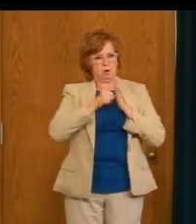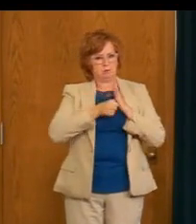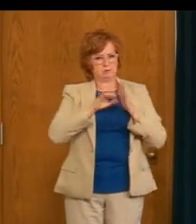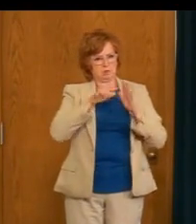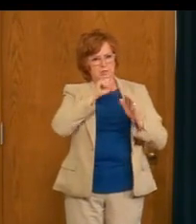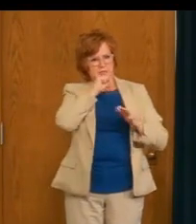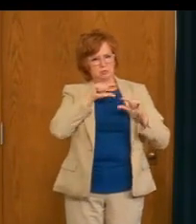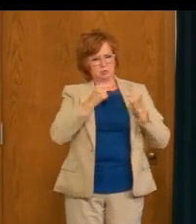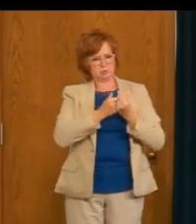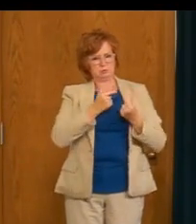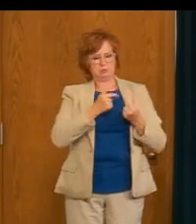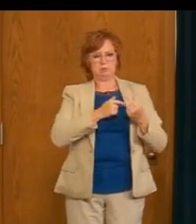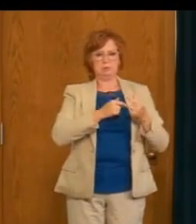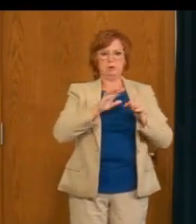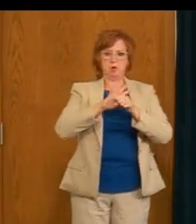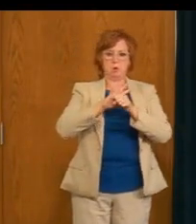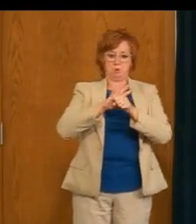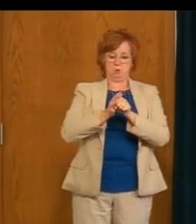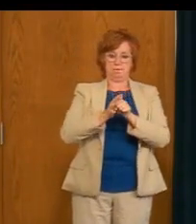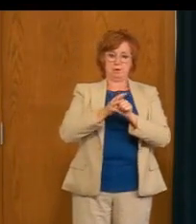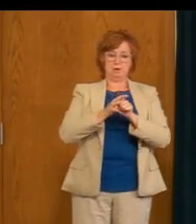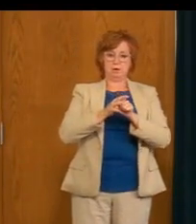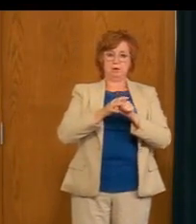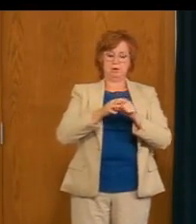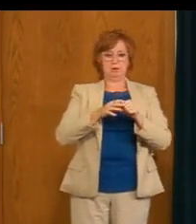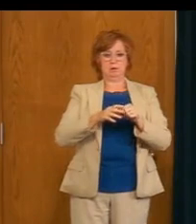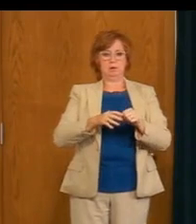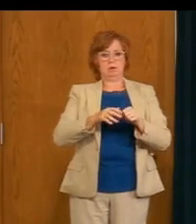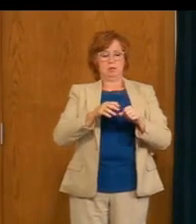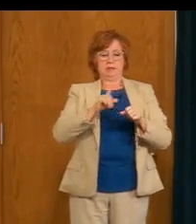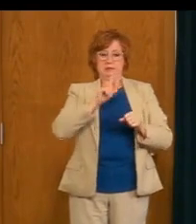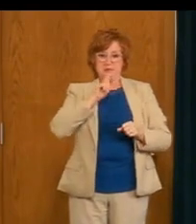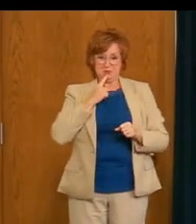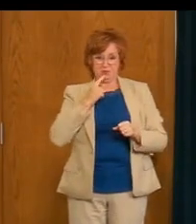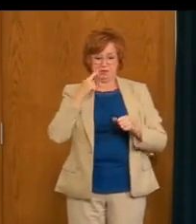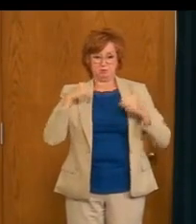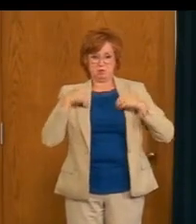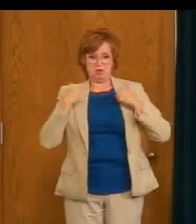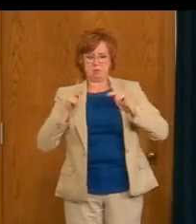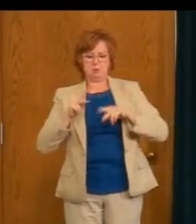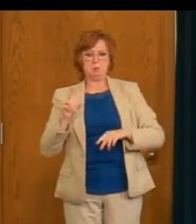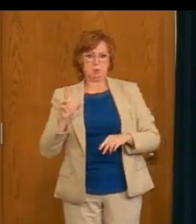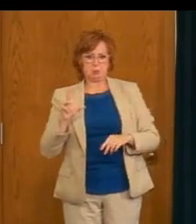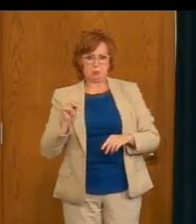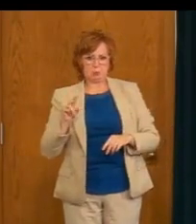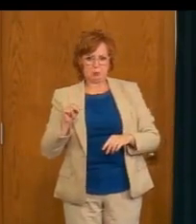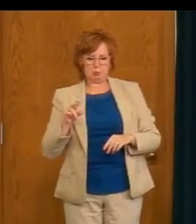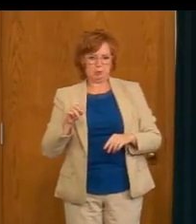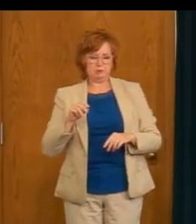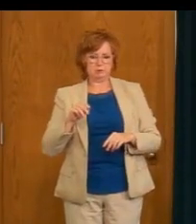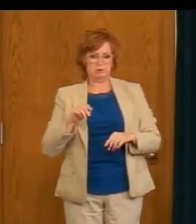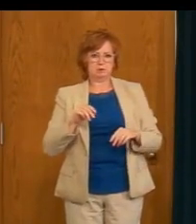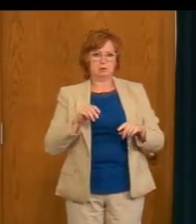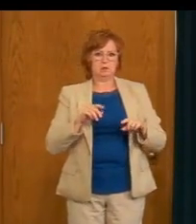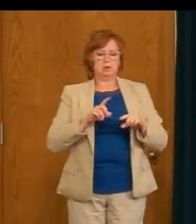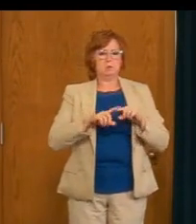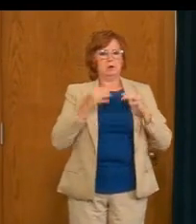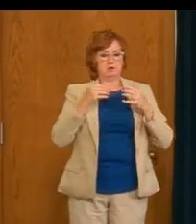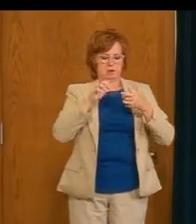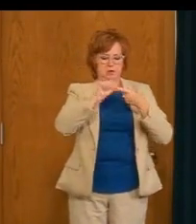while COVID is milder in people who are younger, the fact that now almost all new infections are due to